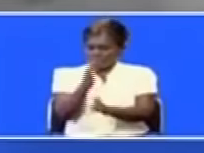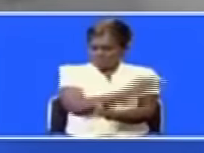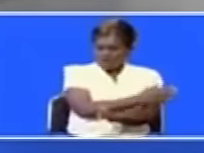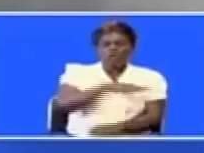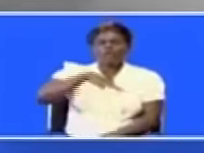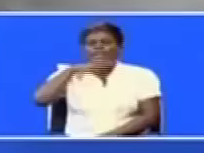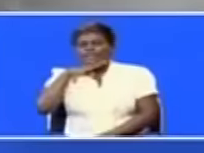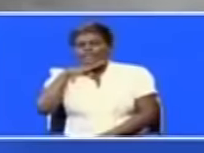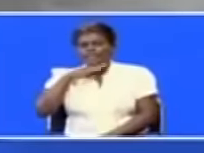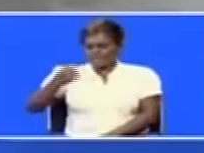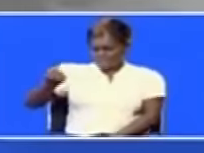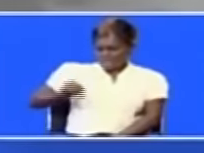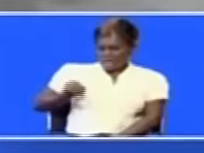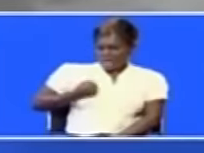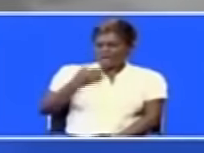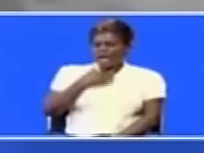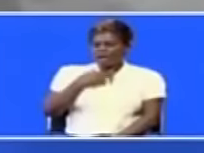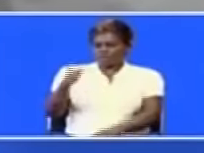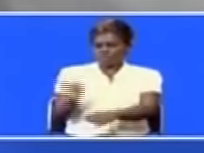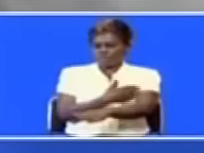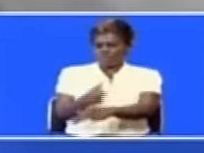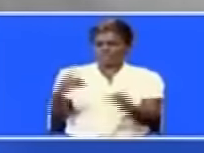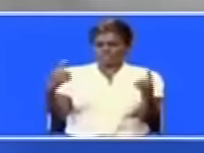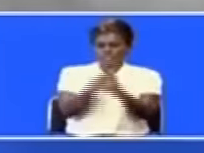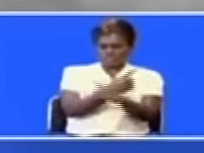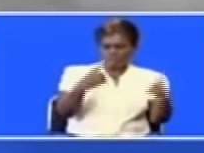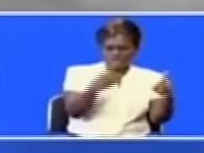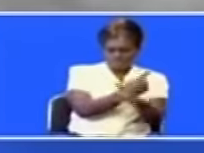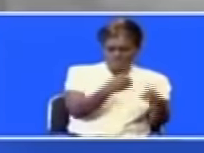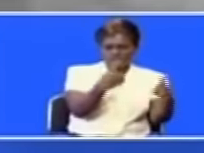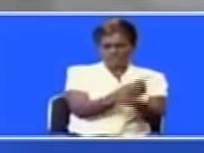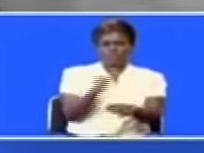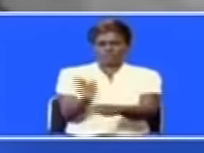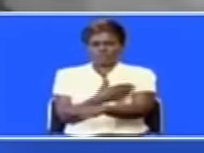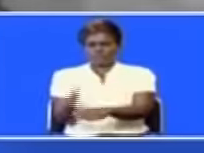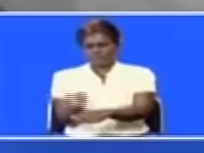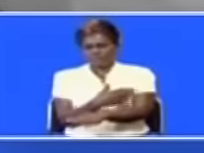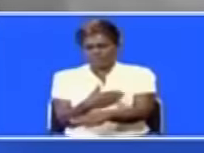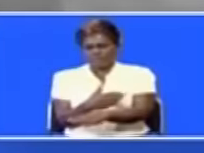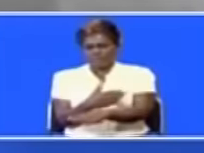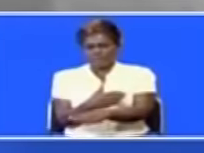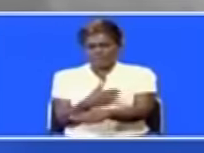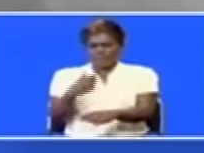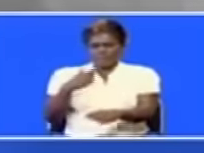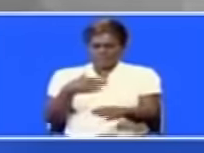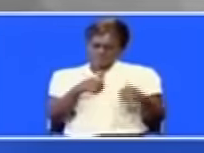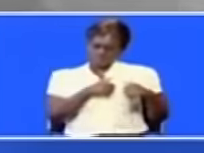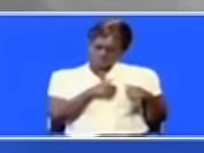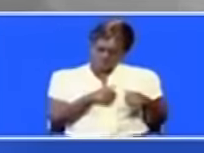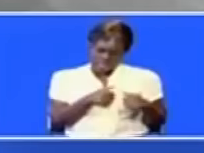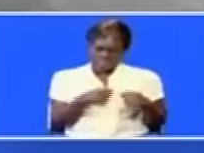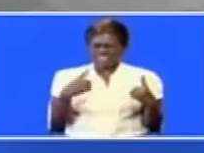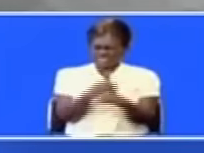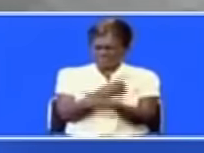death, the singer had released a number of tracks, among them Igai Gayan, My Beer, My Work, as well as